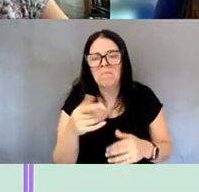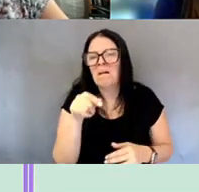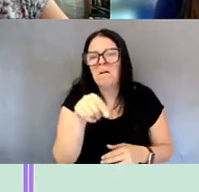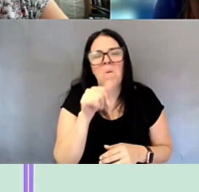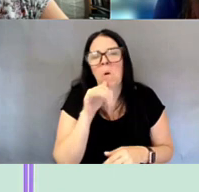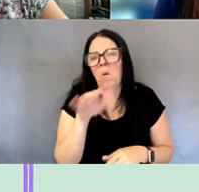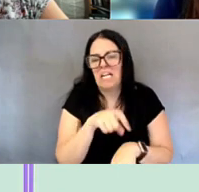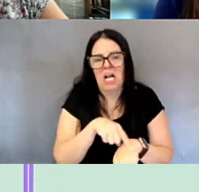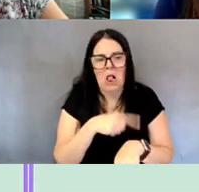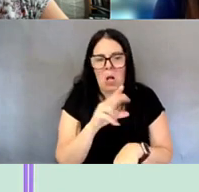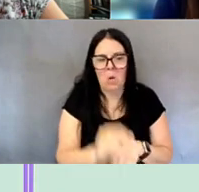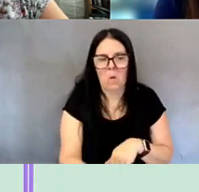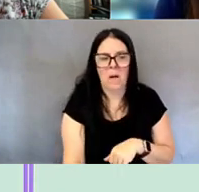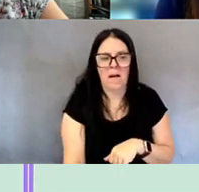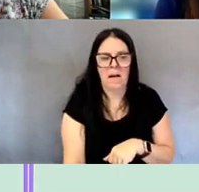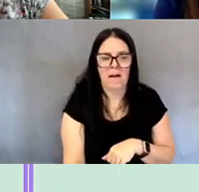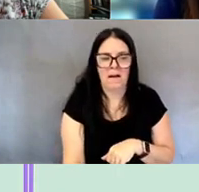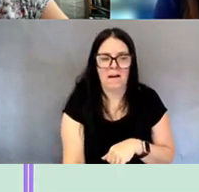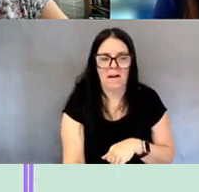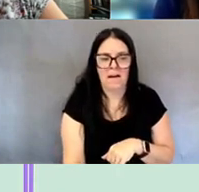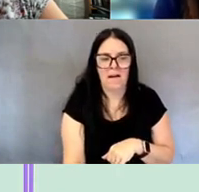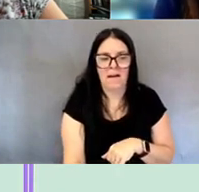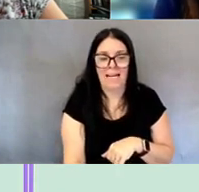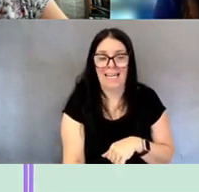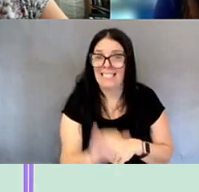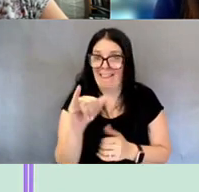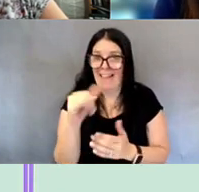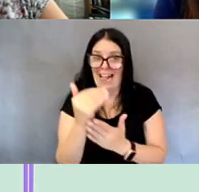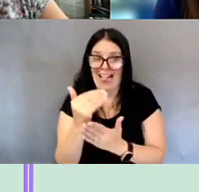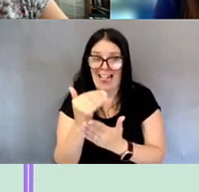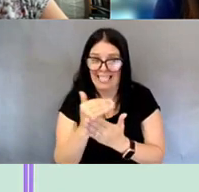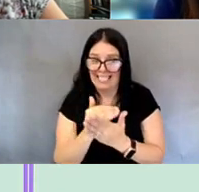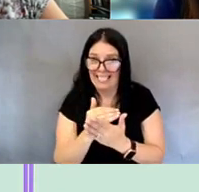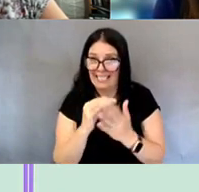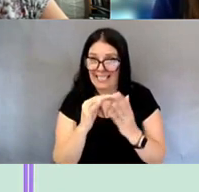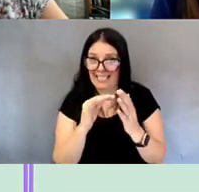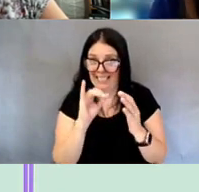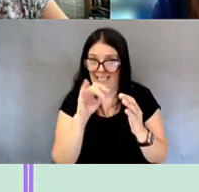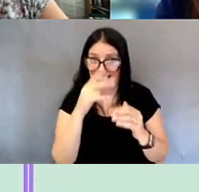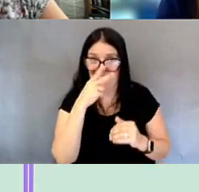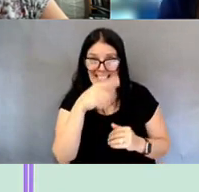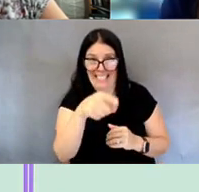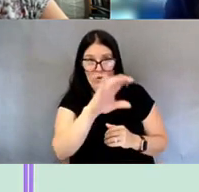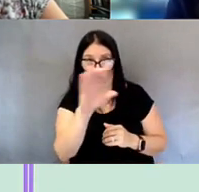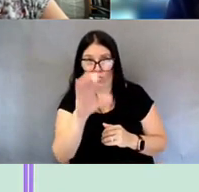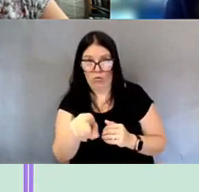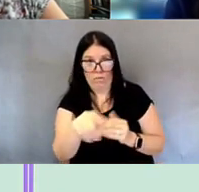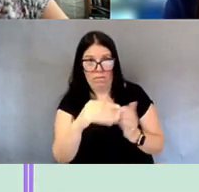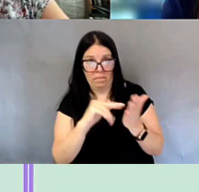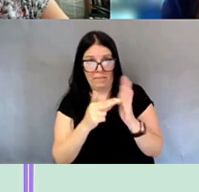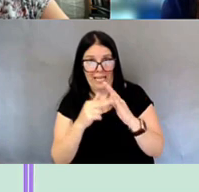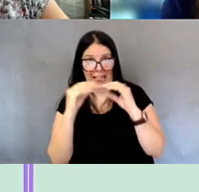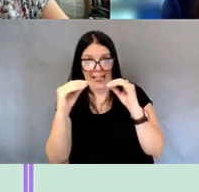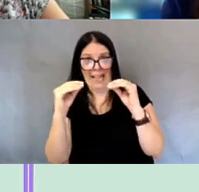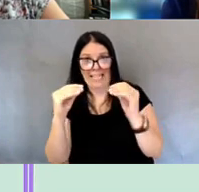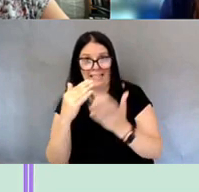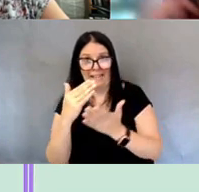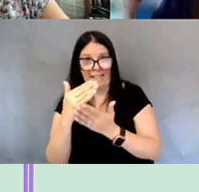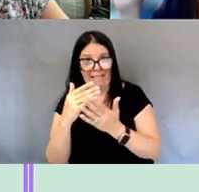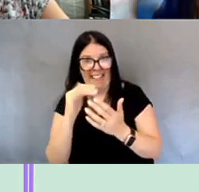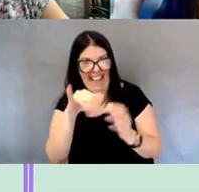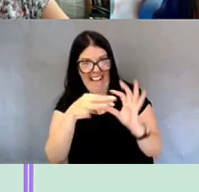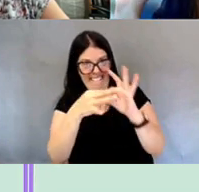long. Is this lesson flowing when you see a Zoom window like this? Go ahead,